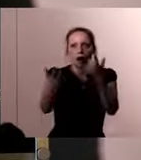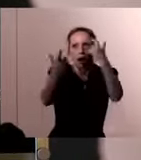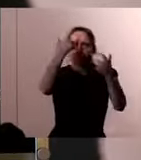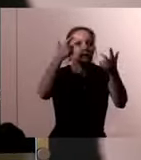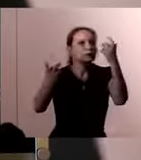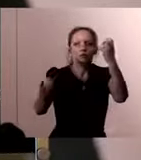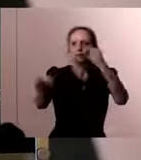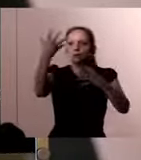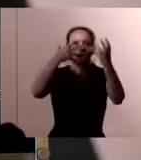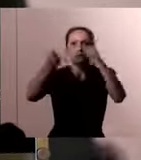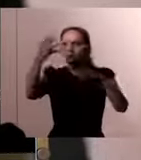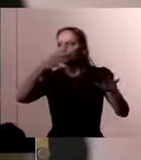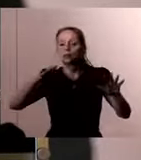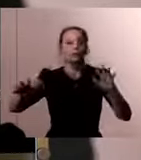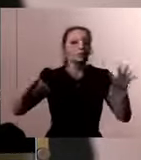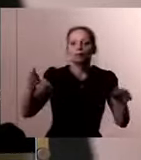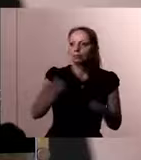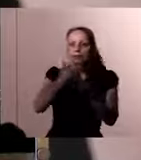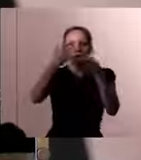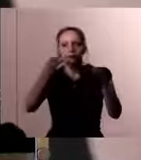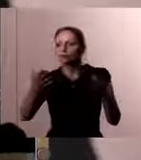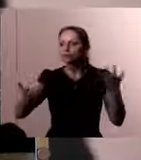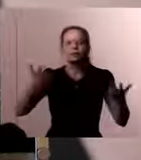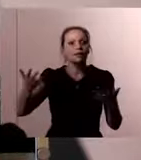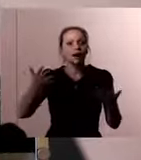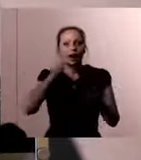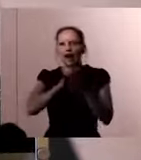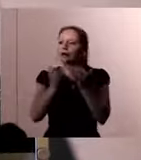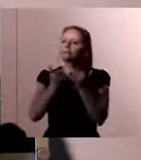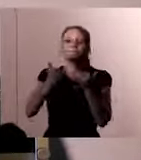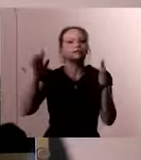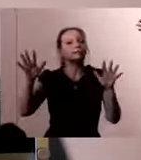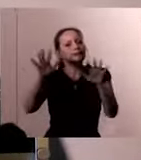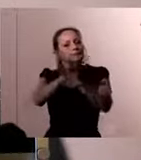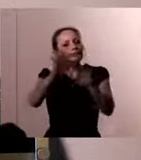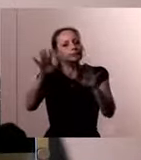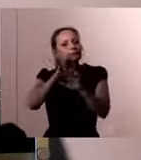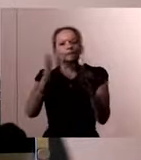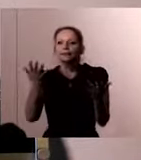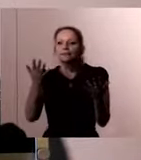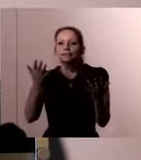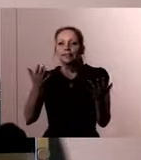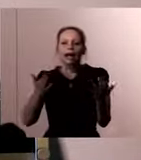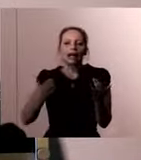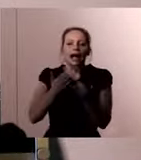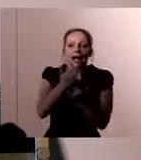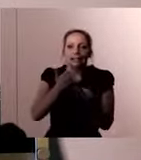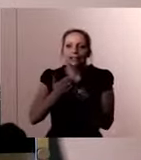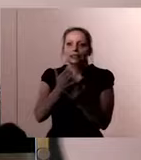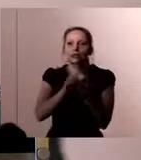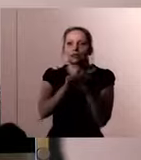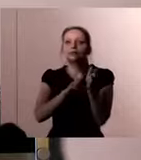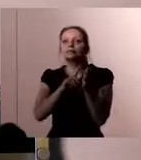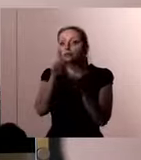ideas, and we are making most of our decisions in that very ephemeral, cheaply accessed, and relatively unedited